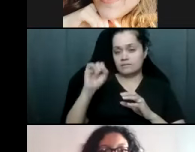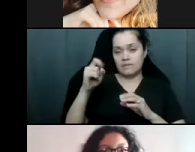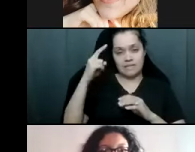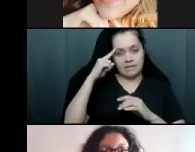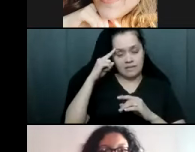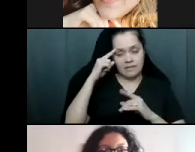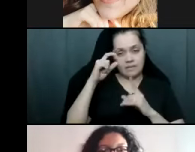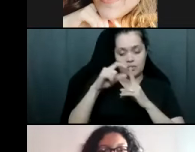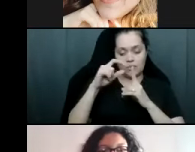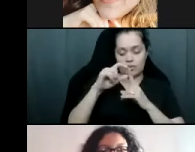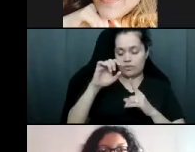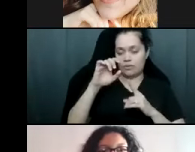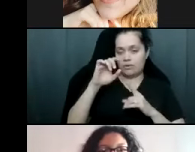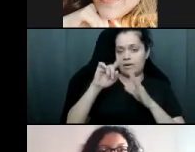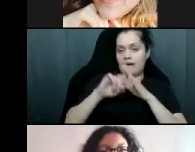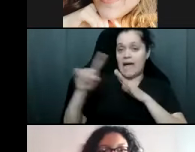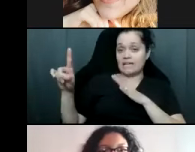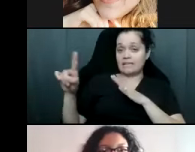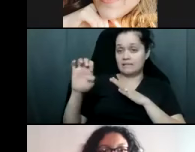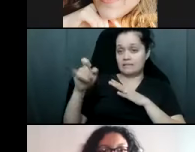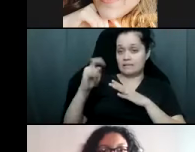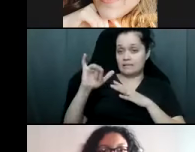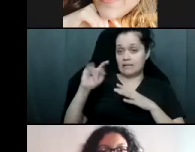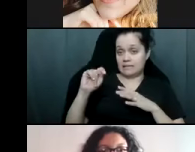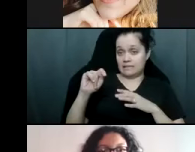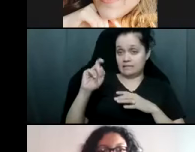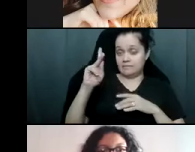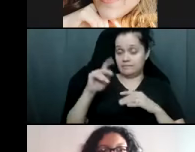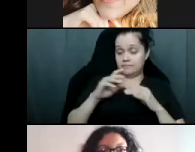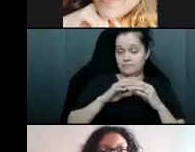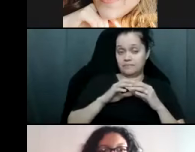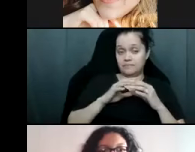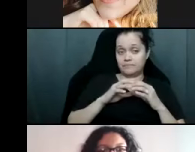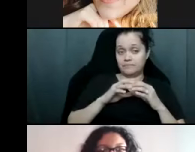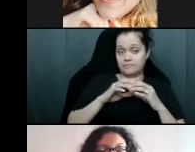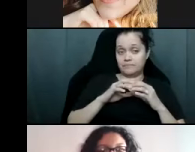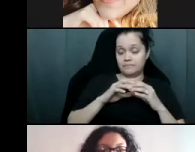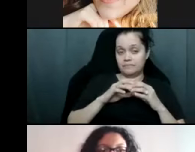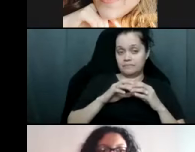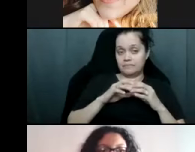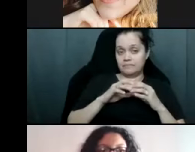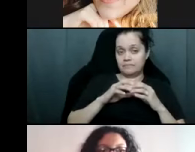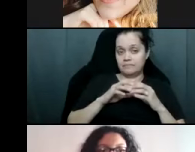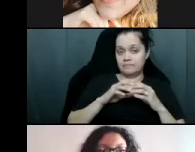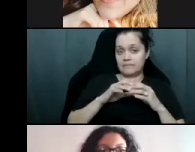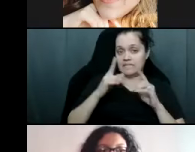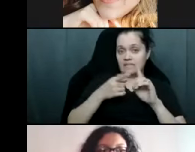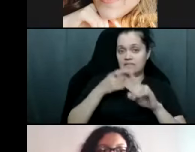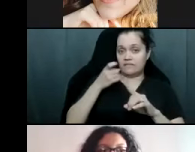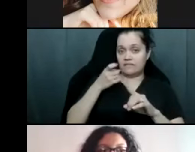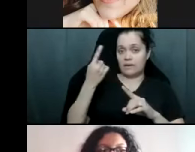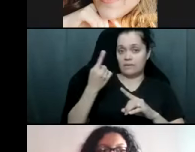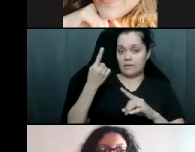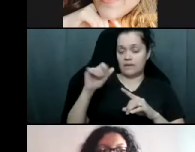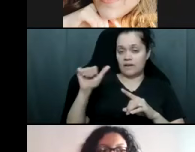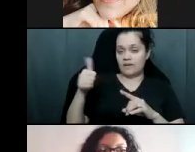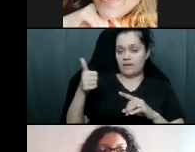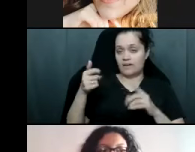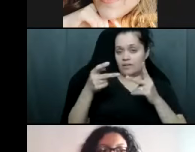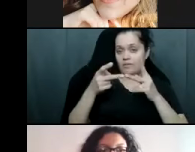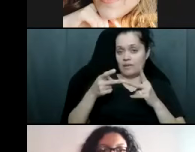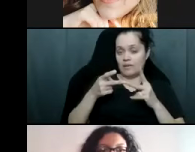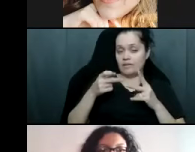word exit here. Exotic species came from somewhere else.